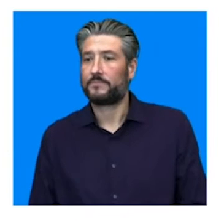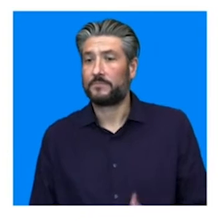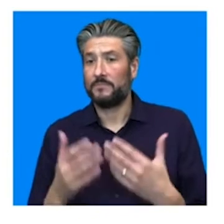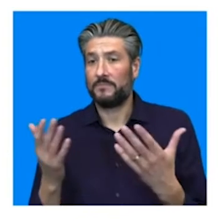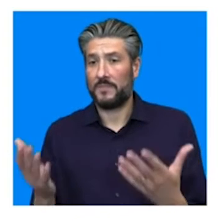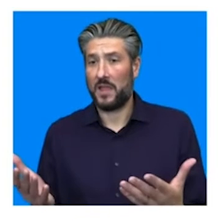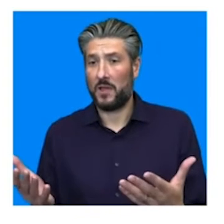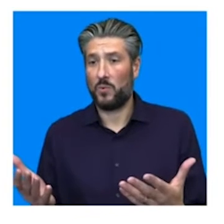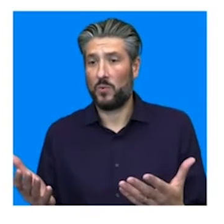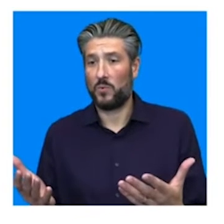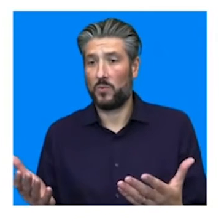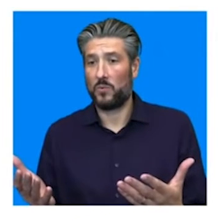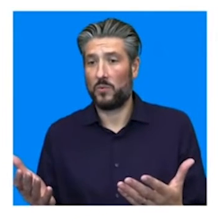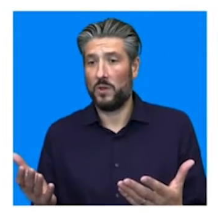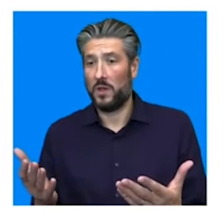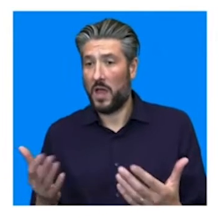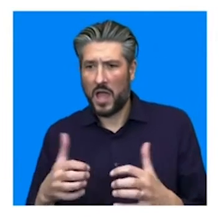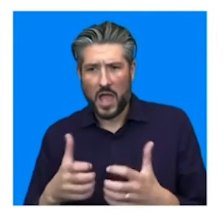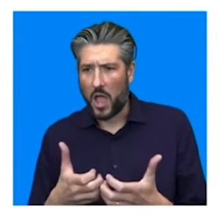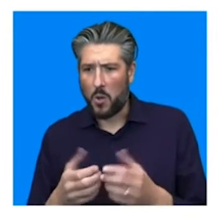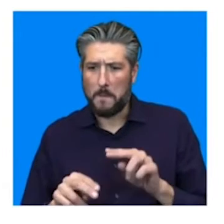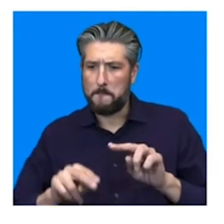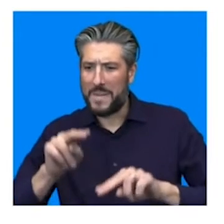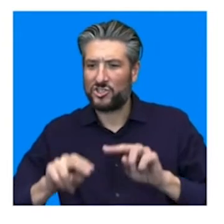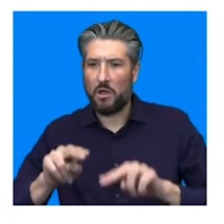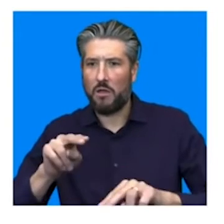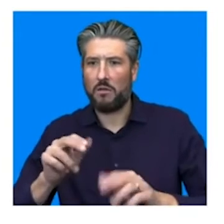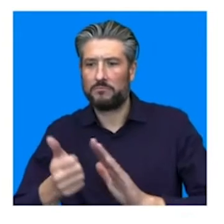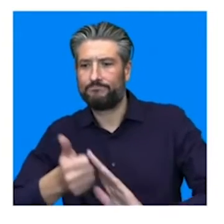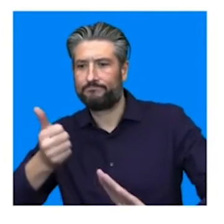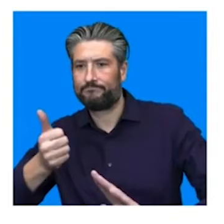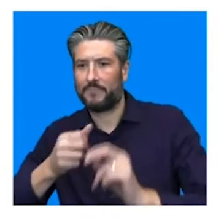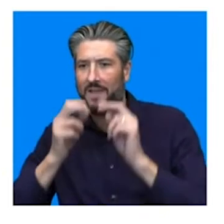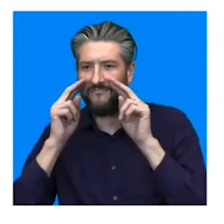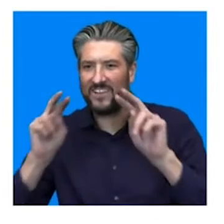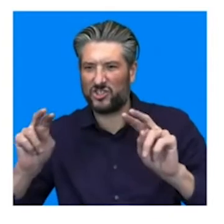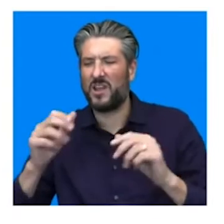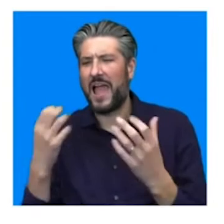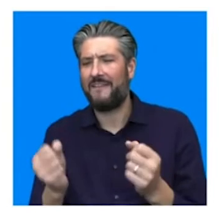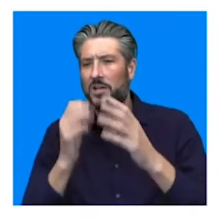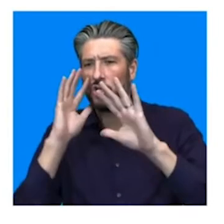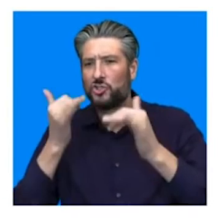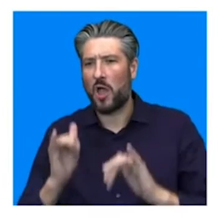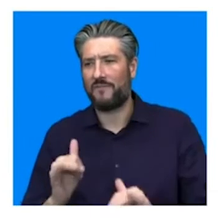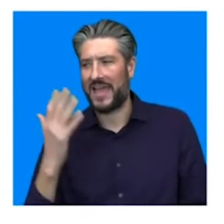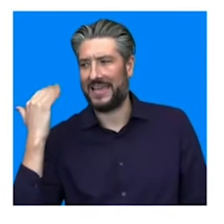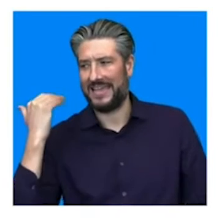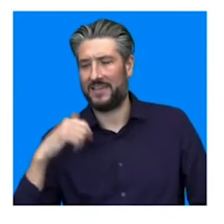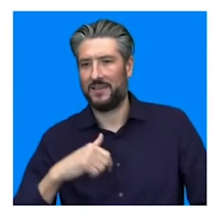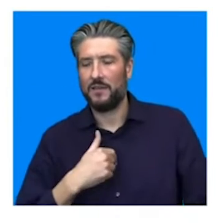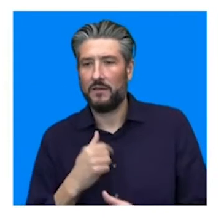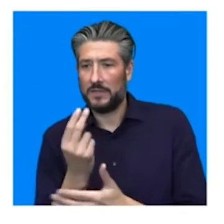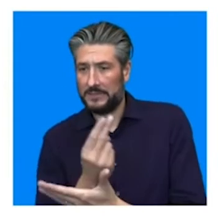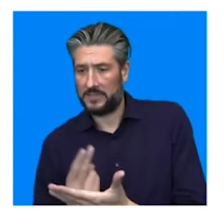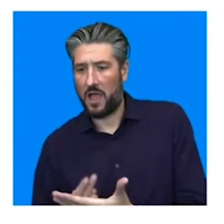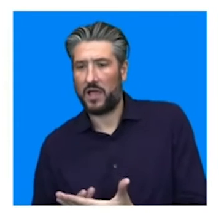what does it mean when we actually measure vision ability then? So there's a survey that we designed, my research group designed. It was